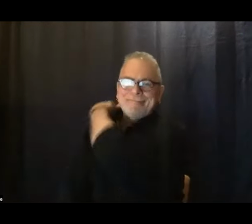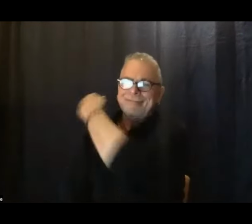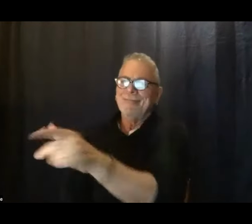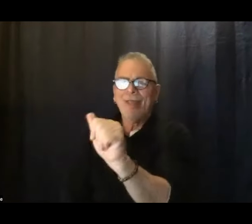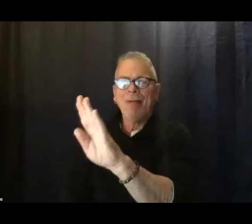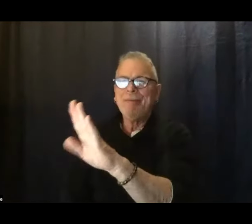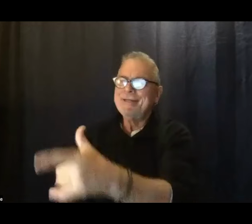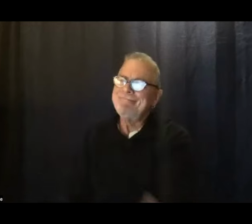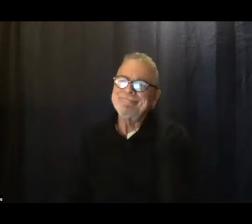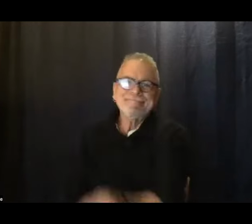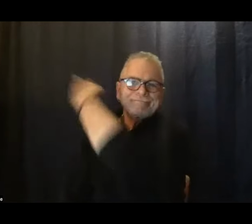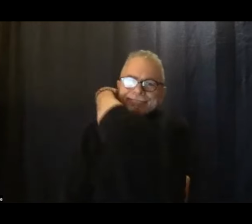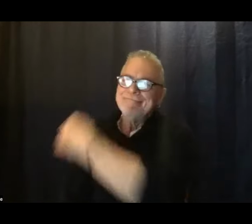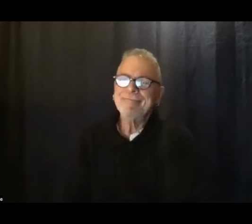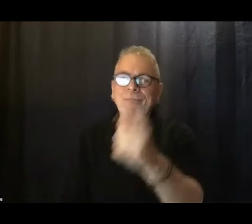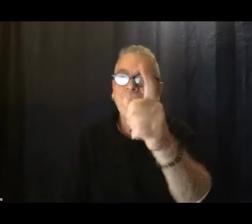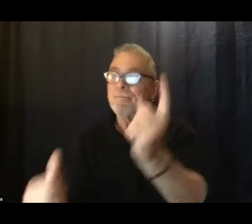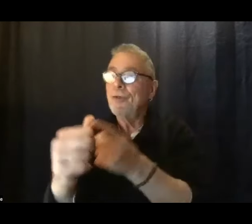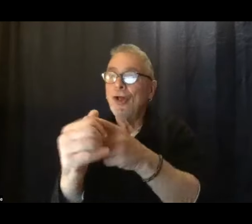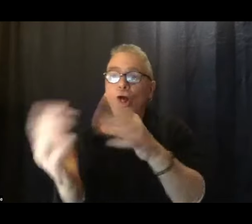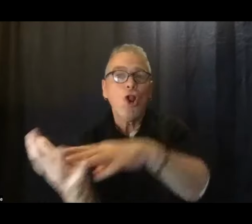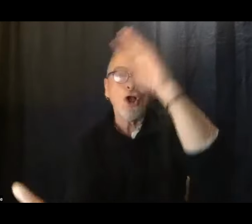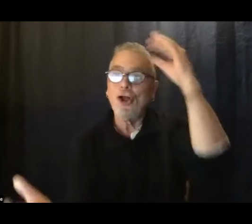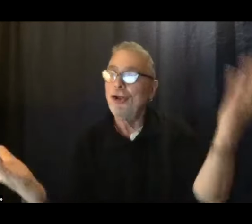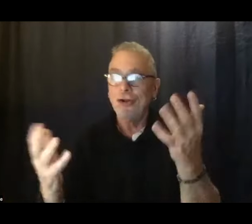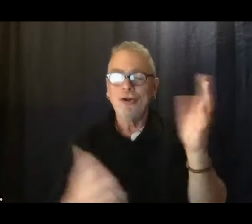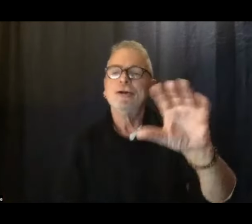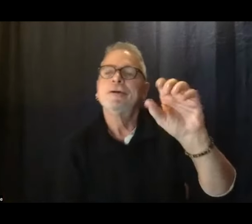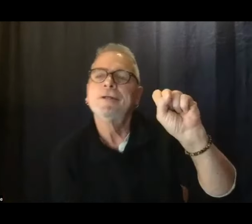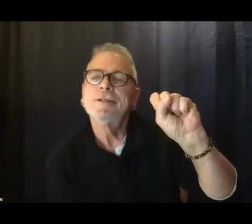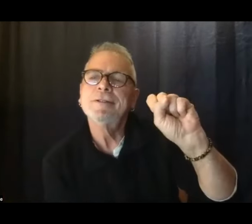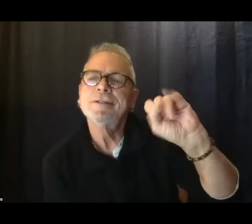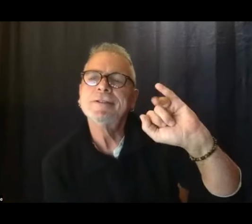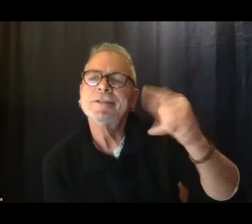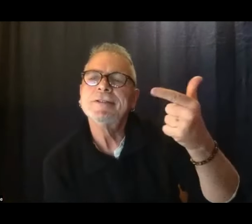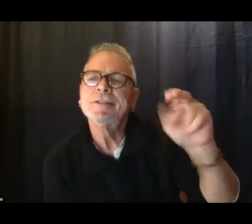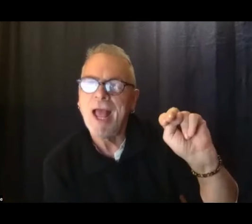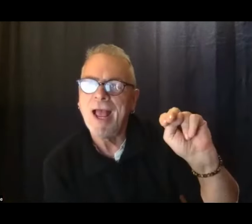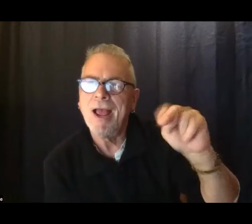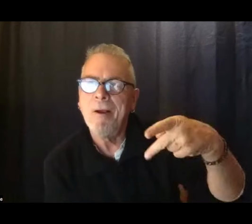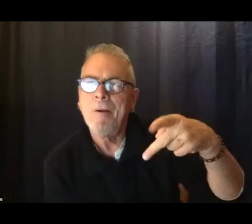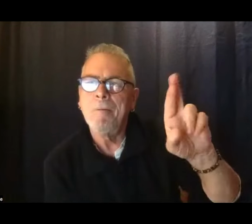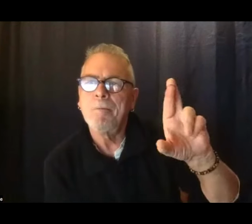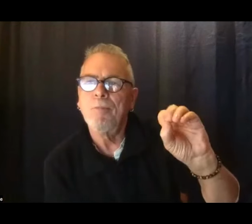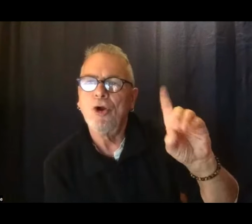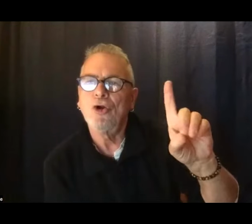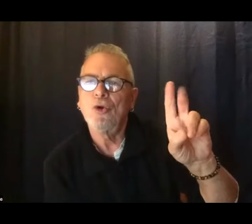really grasp what somebody was fingerspelling. So after that recognition of that flaw in the system, I tossed this